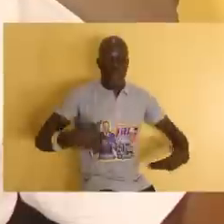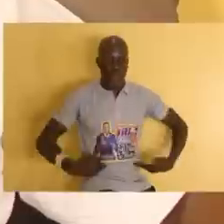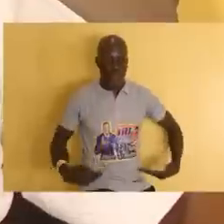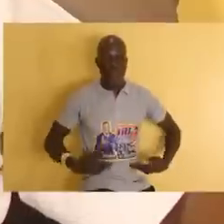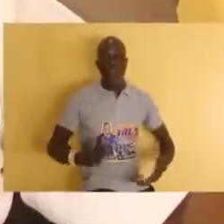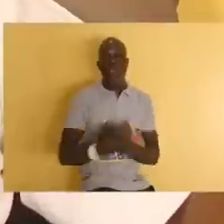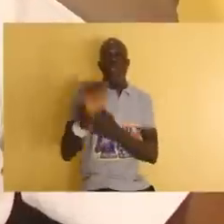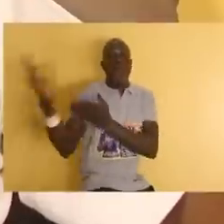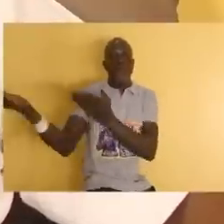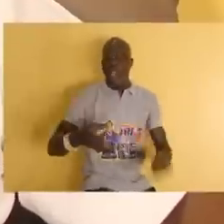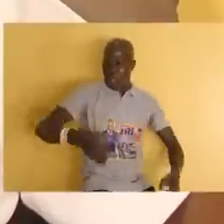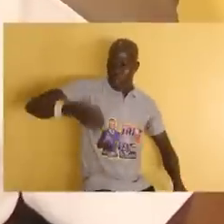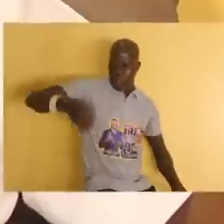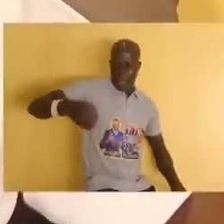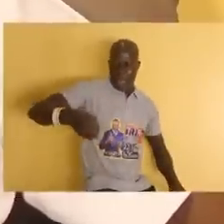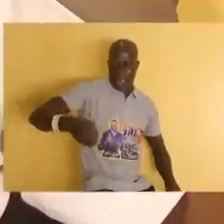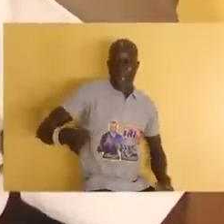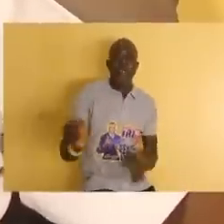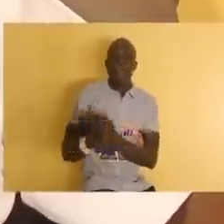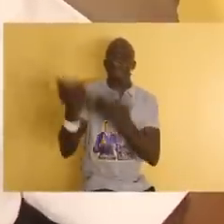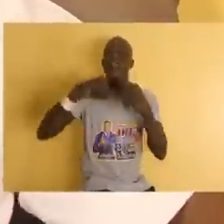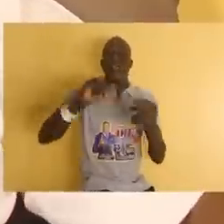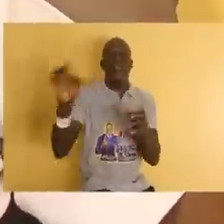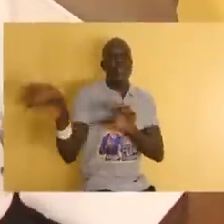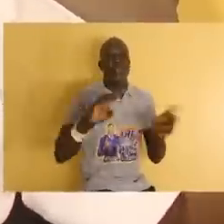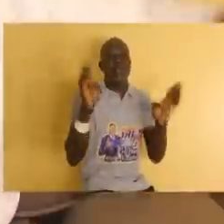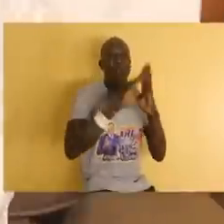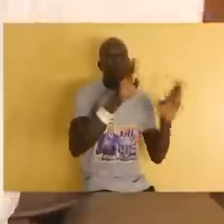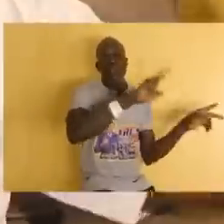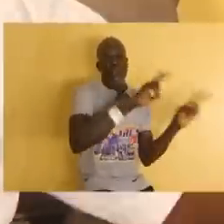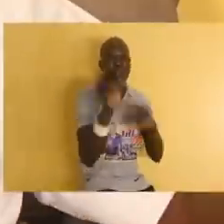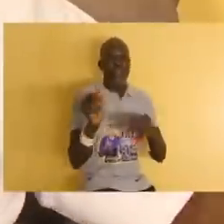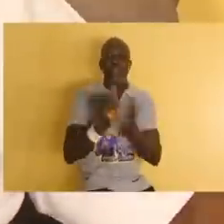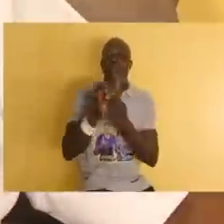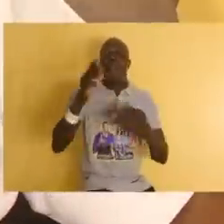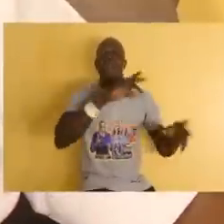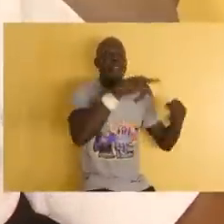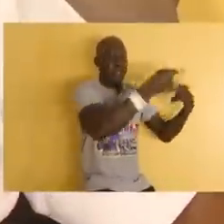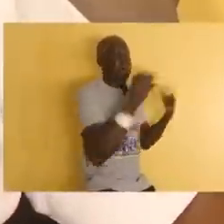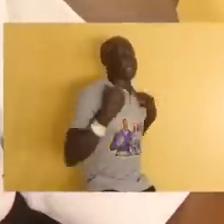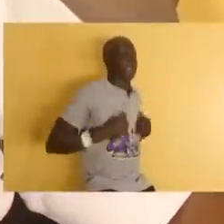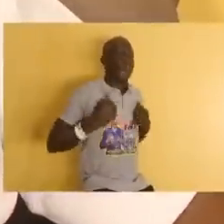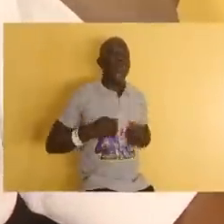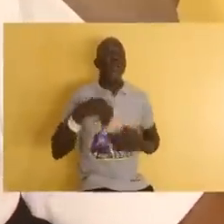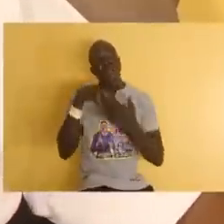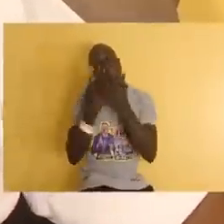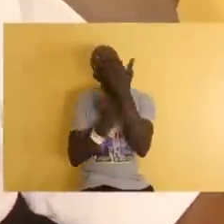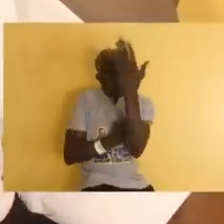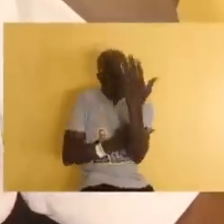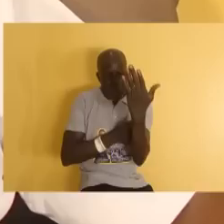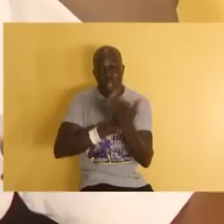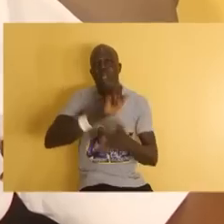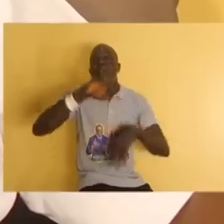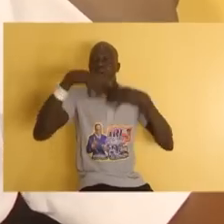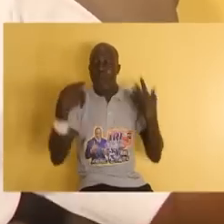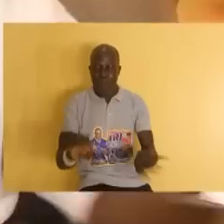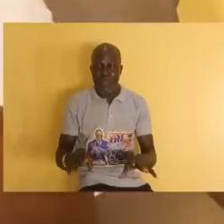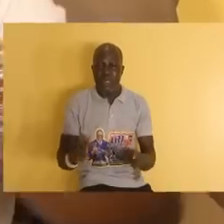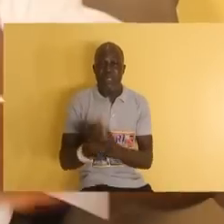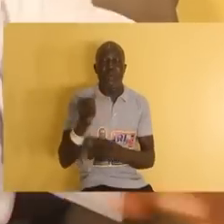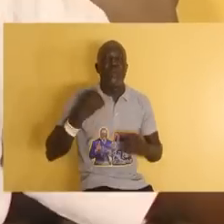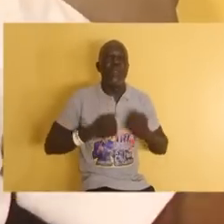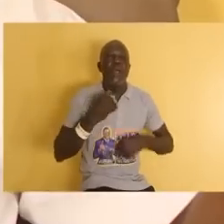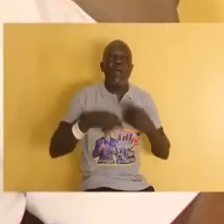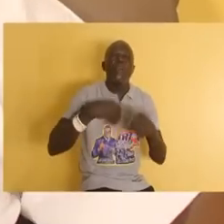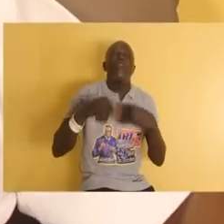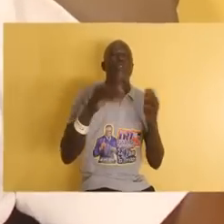Be pa je ma bo. Take your belongings. Ka jo se so o. Akon de. O ra ye wo be. and then you go to very early in the morning.